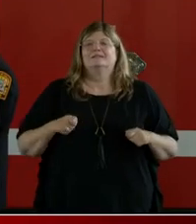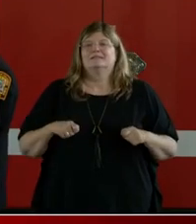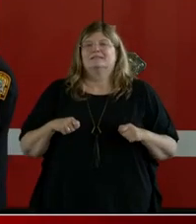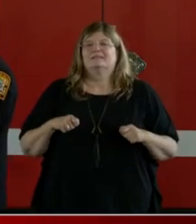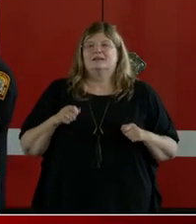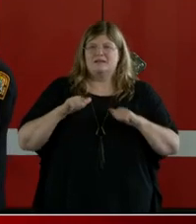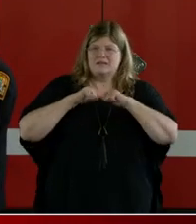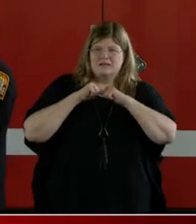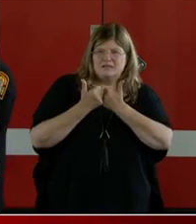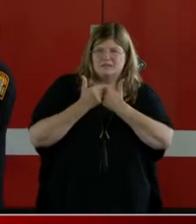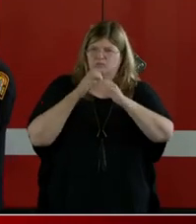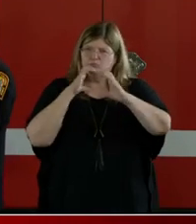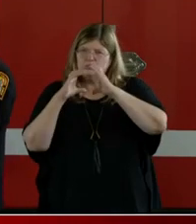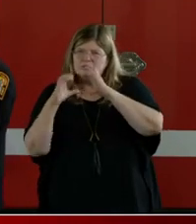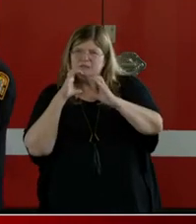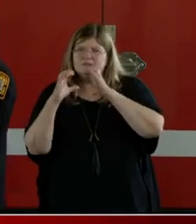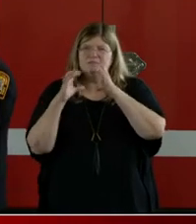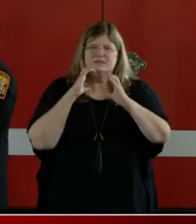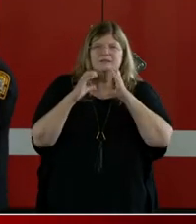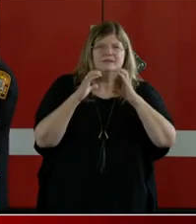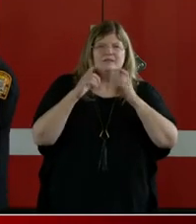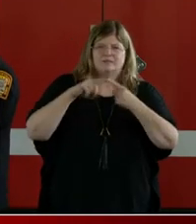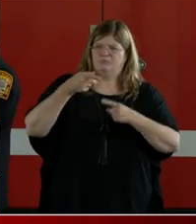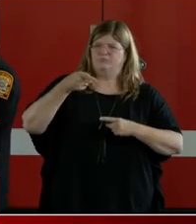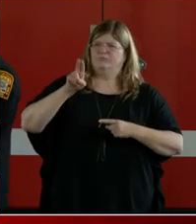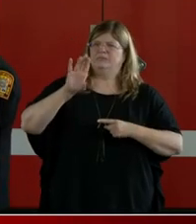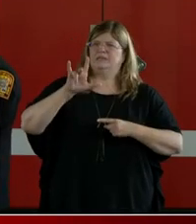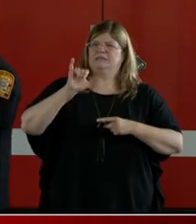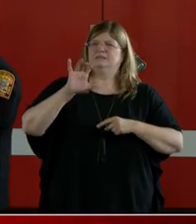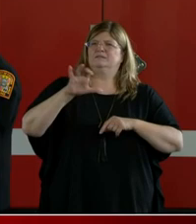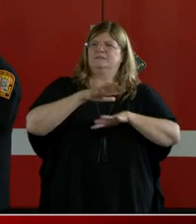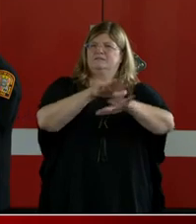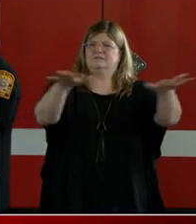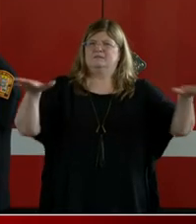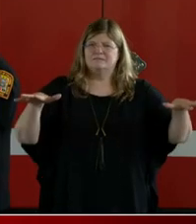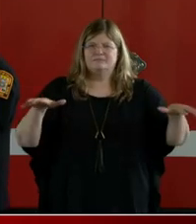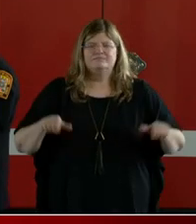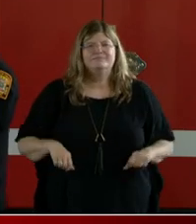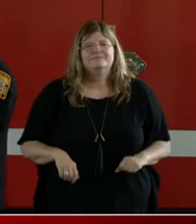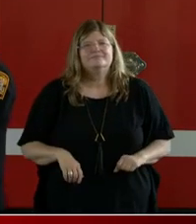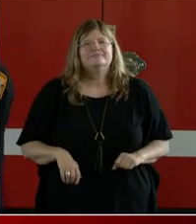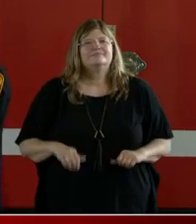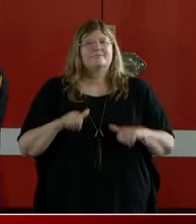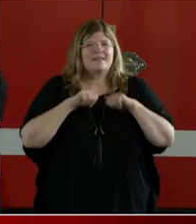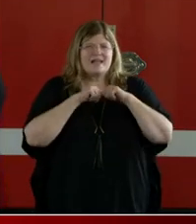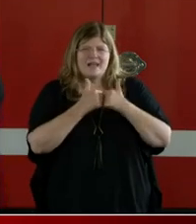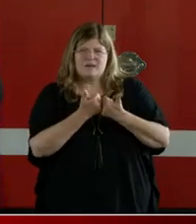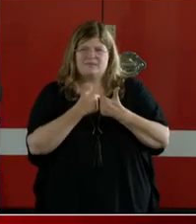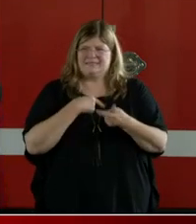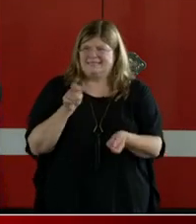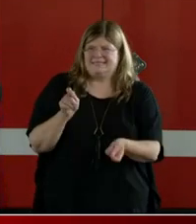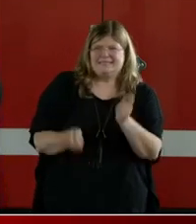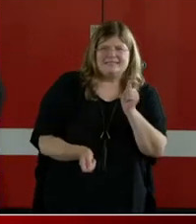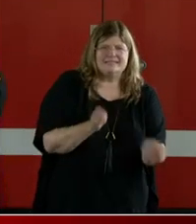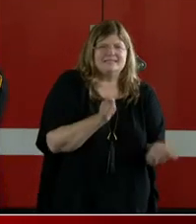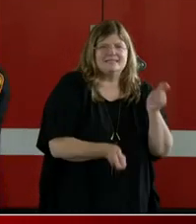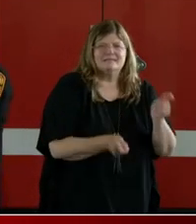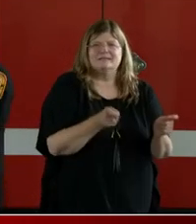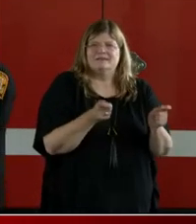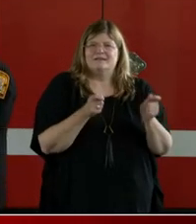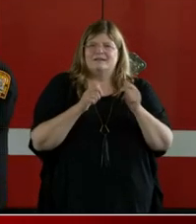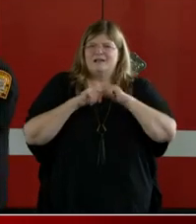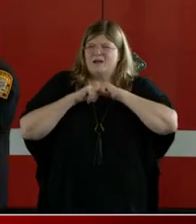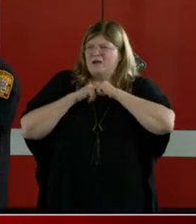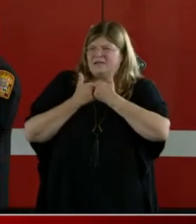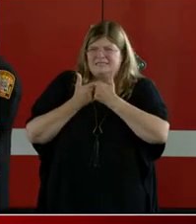public, to how we had transformed in our fleet and how we had transformed